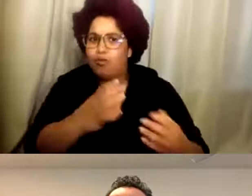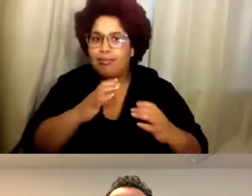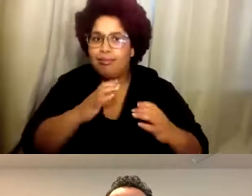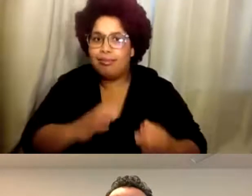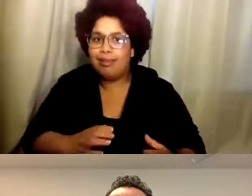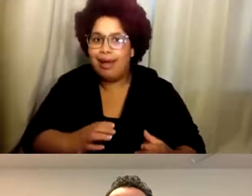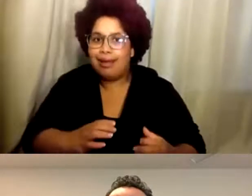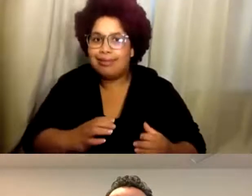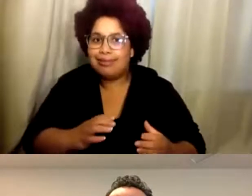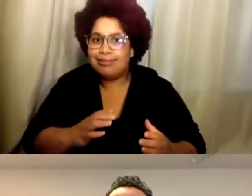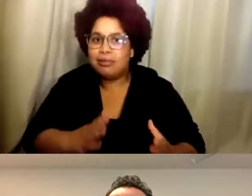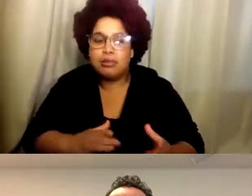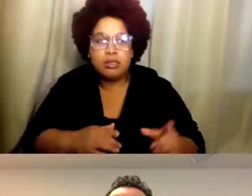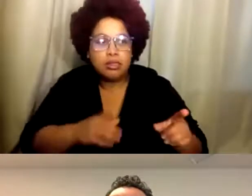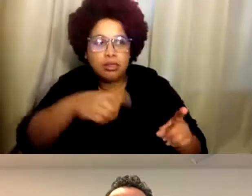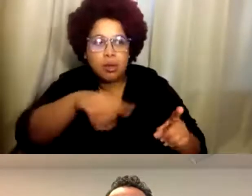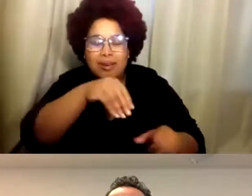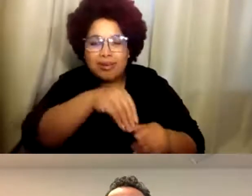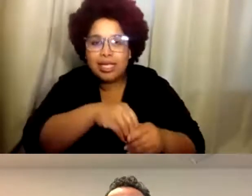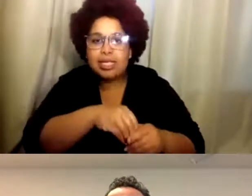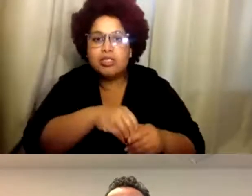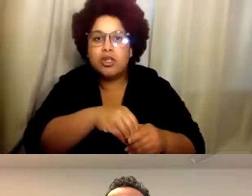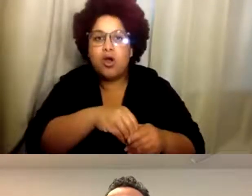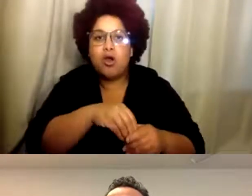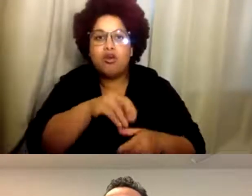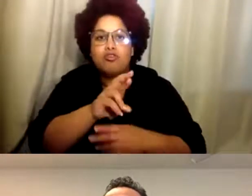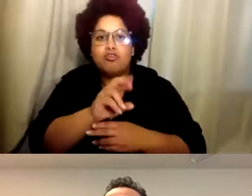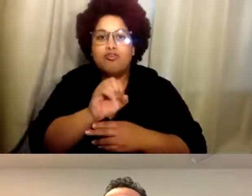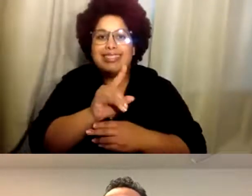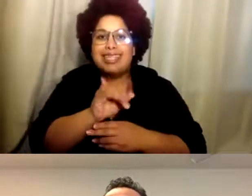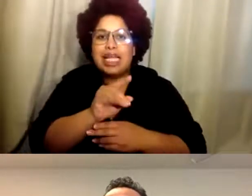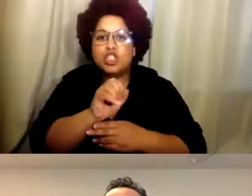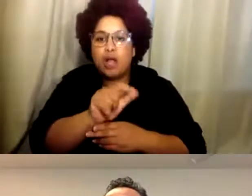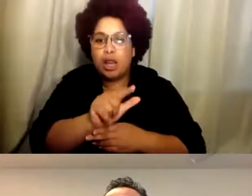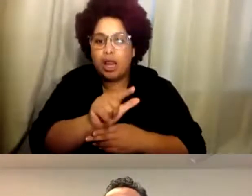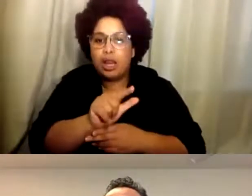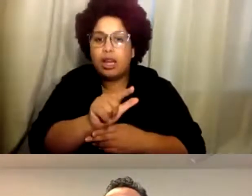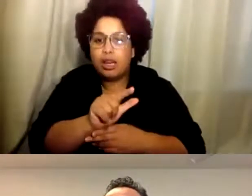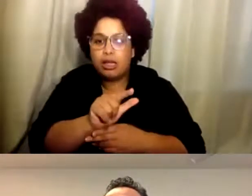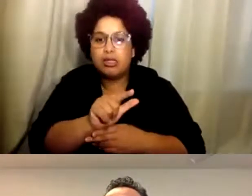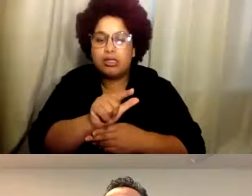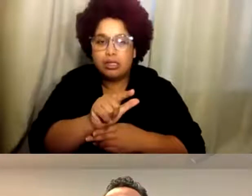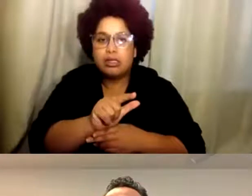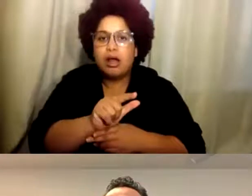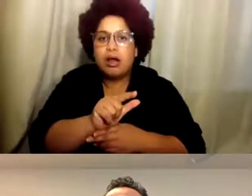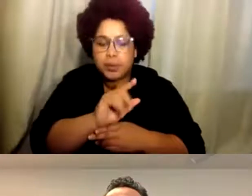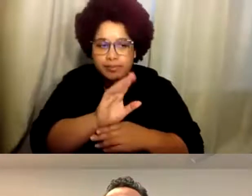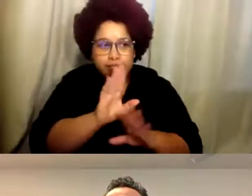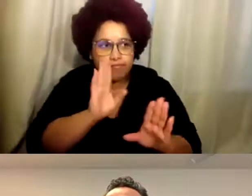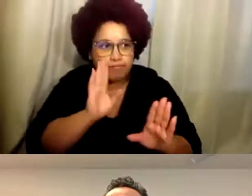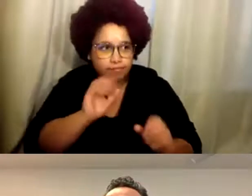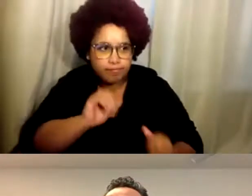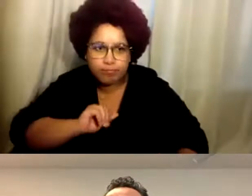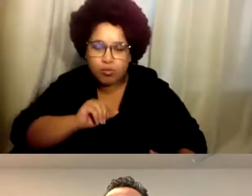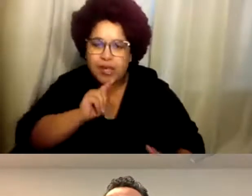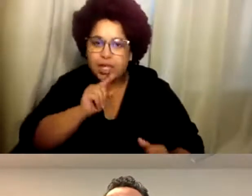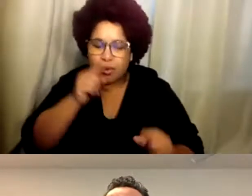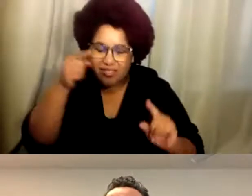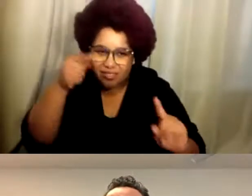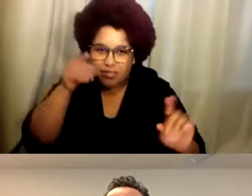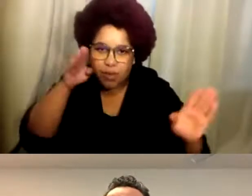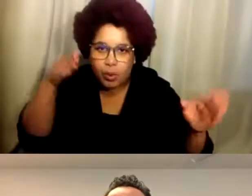residential. And we just took a very targeted approach to making sure that they understood what